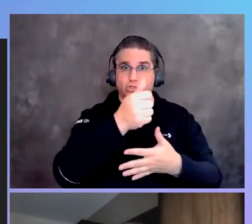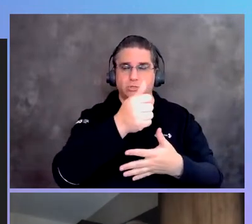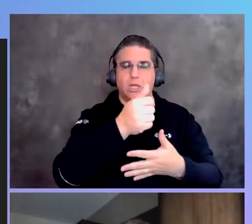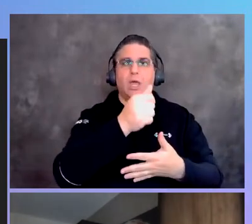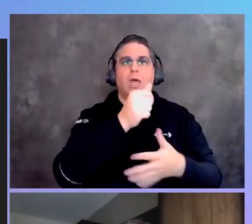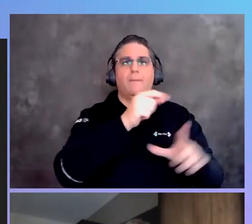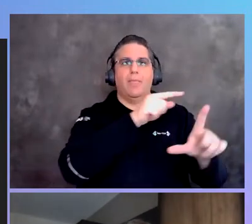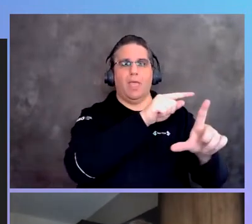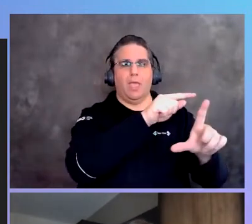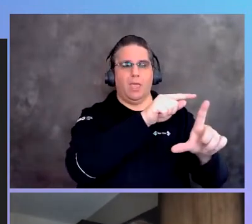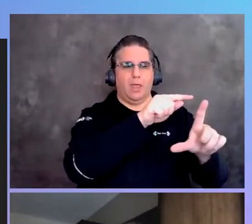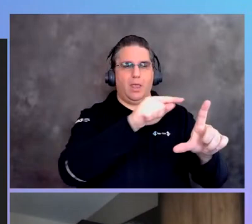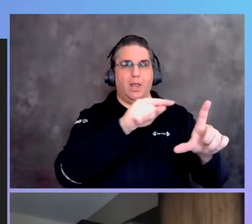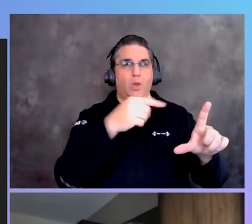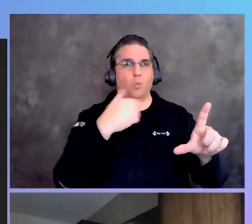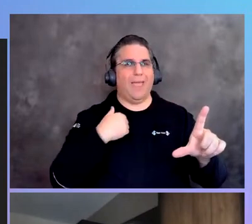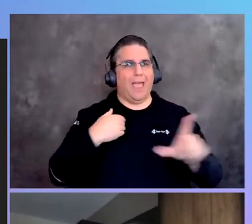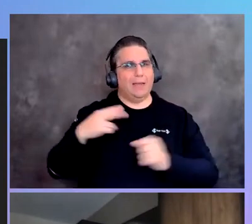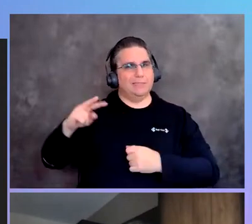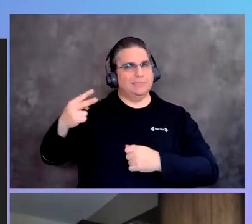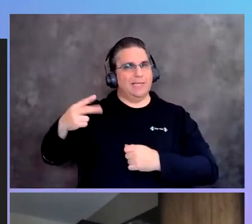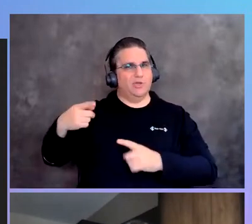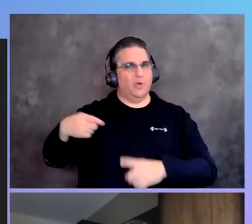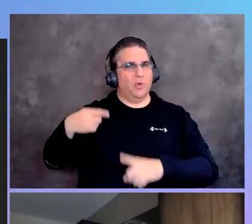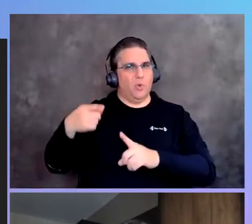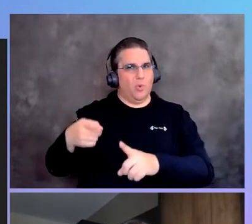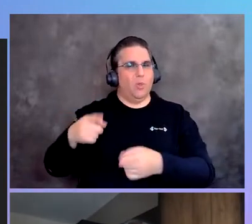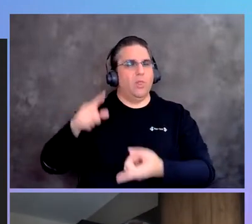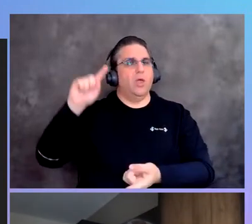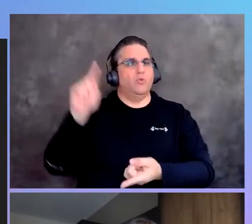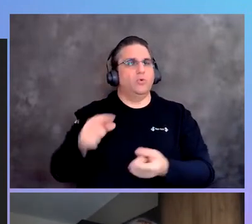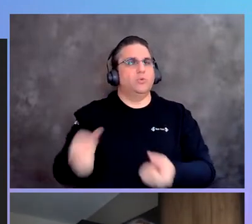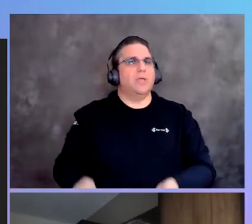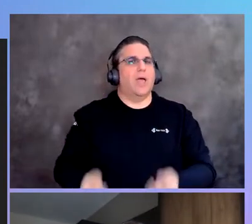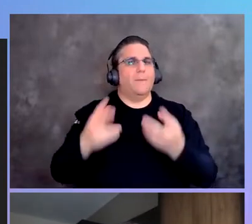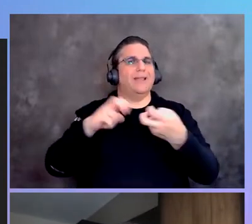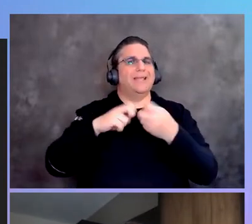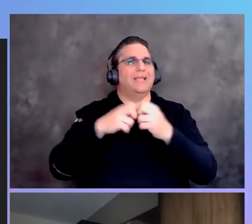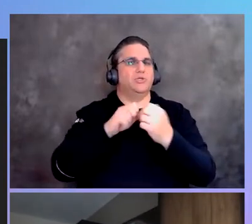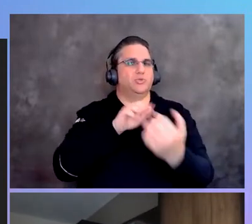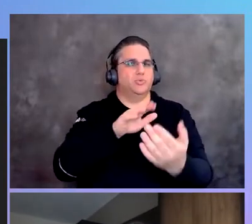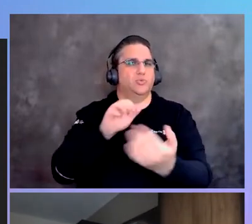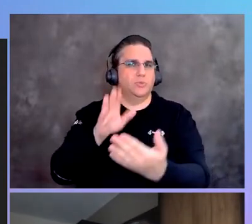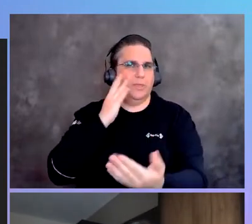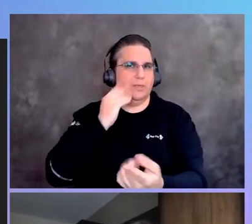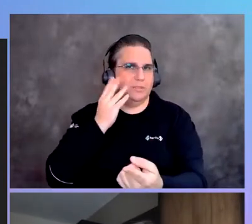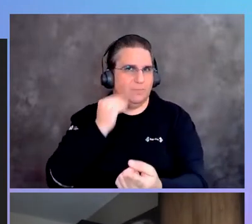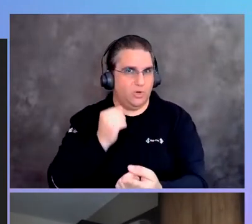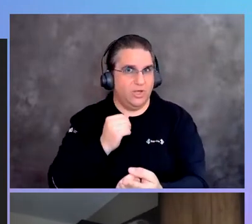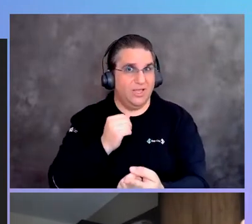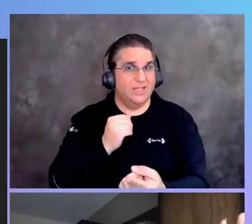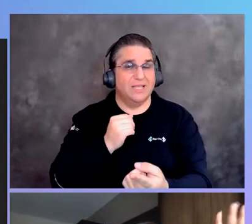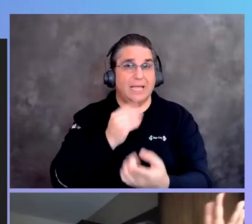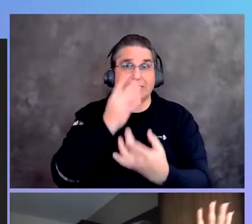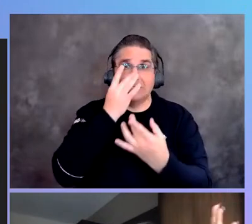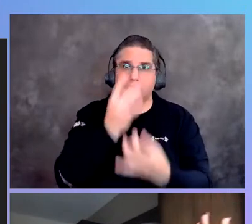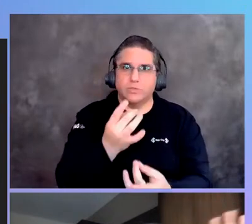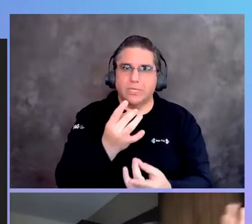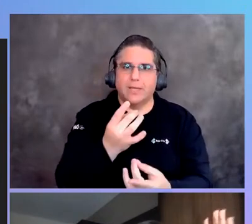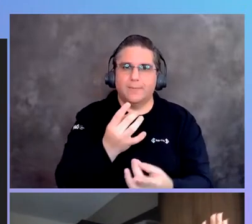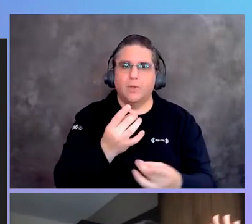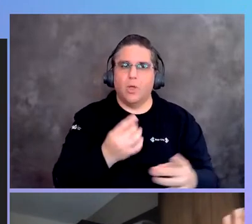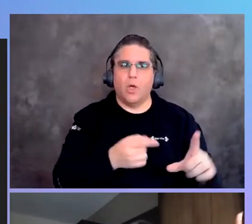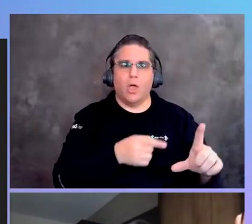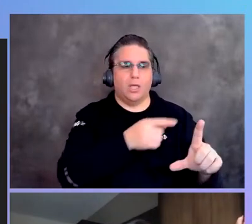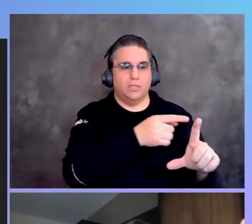The secondary goal, as I mentioned, is also to reduce number of issues experienced. And what's really interesting is we noticed that we